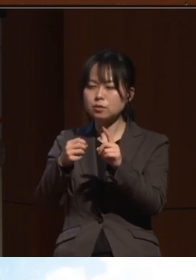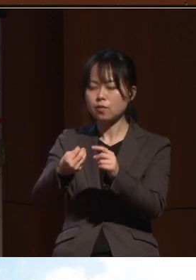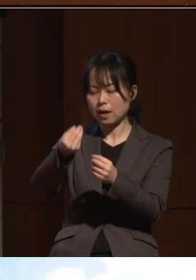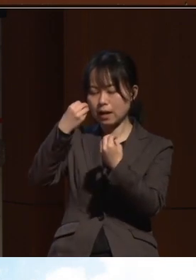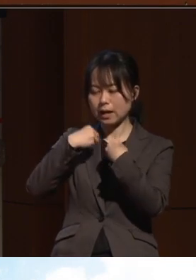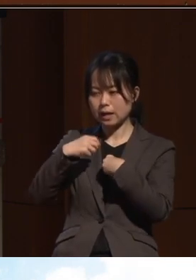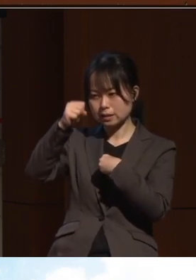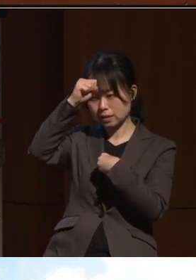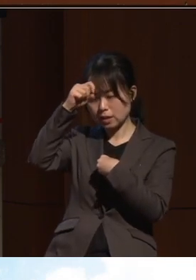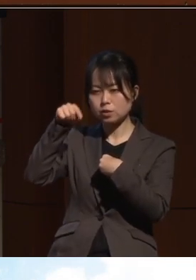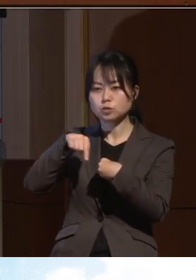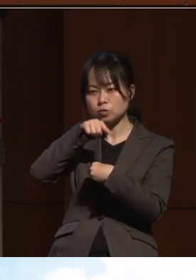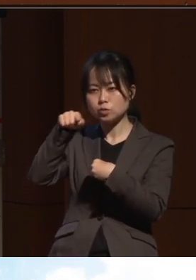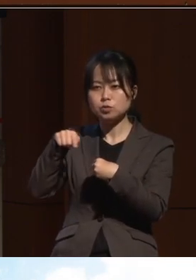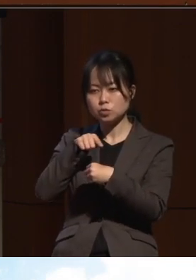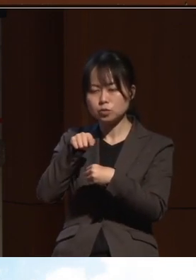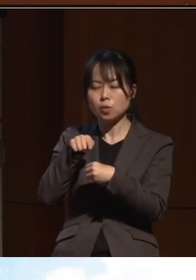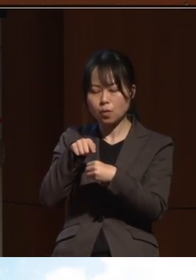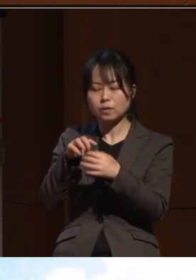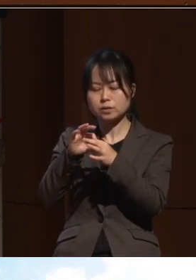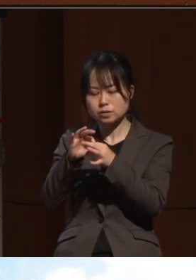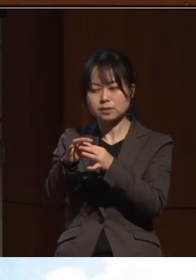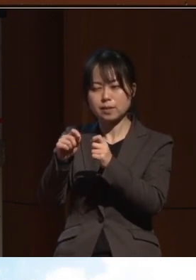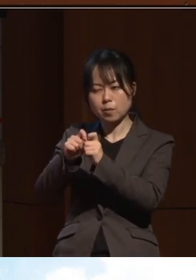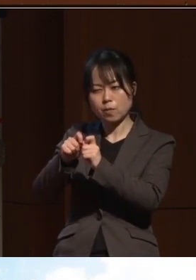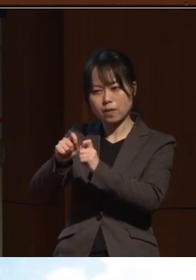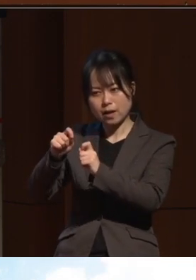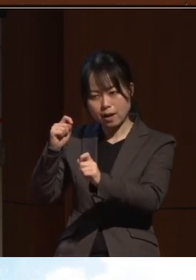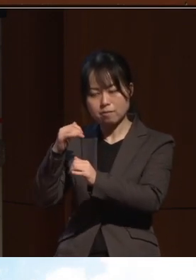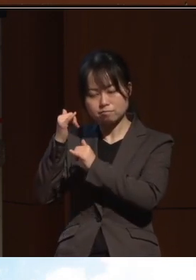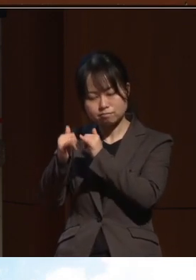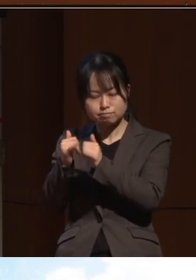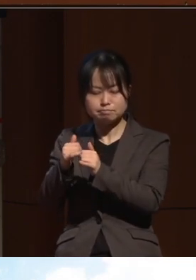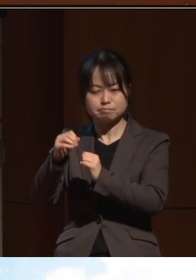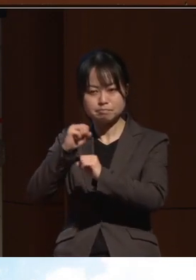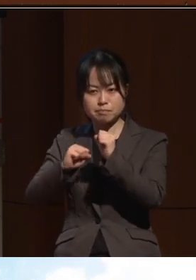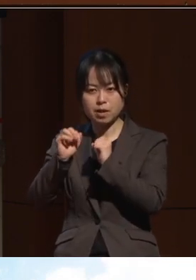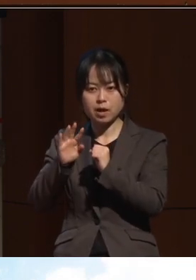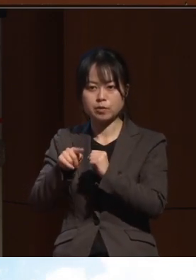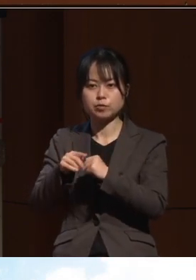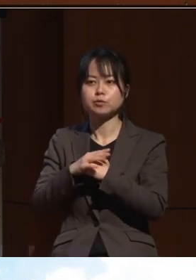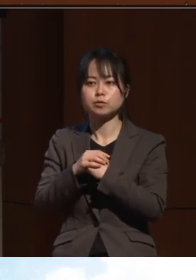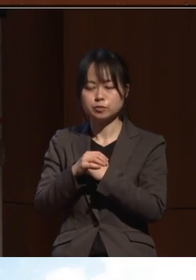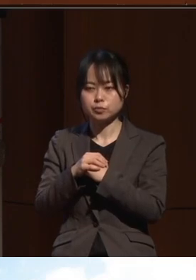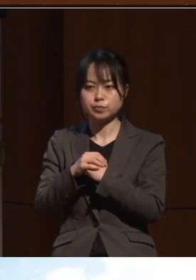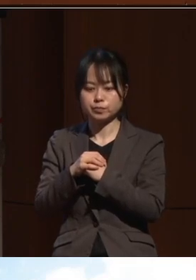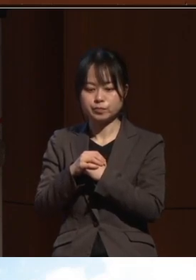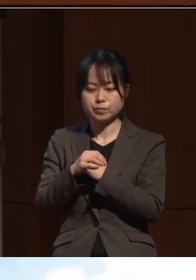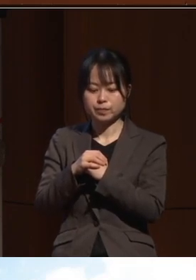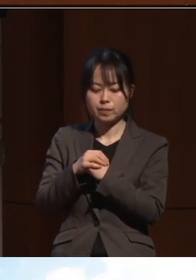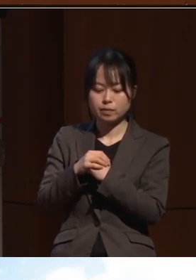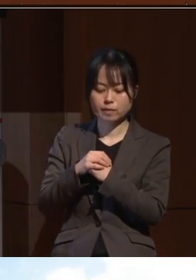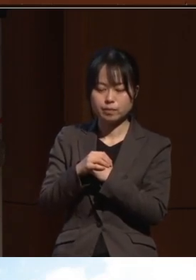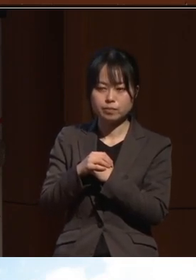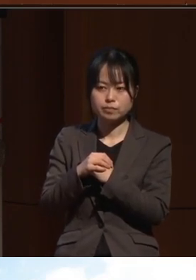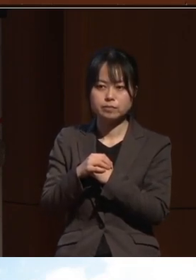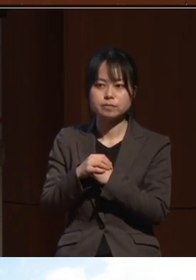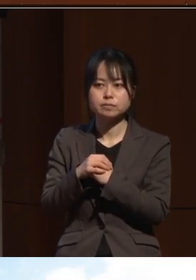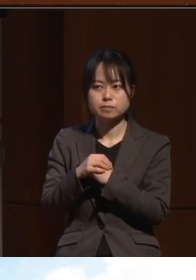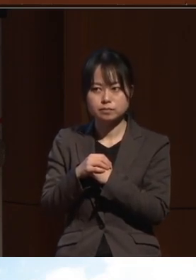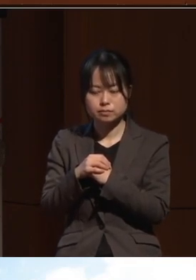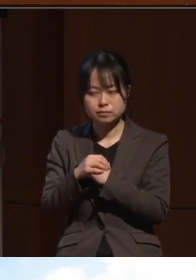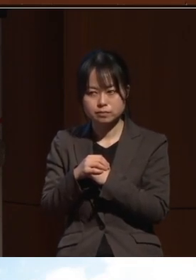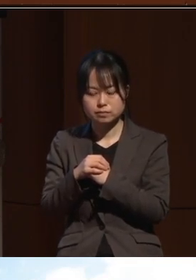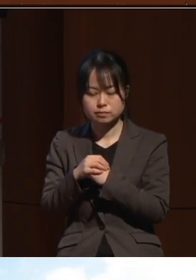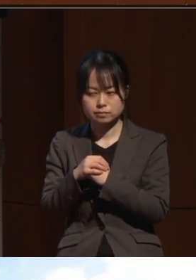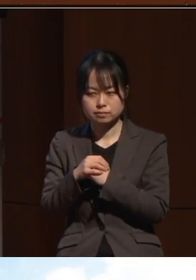century, tuberculosis was one of the main healthcare challenges in the United Kingdom. In fact, so urgent it was that a royal commission was set up in